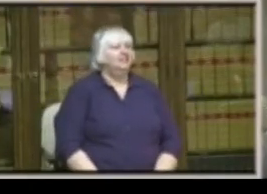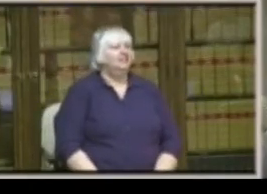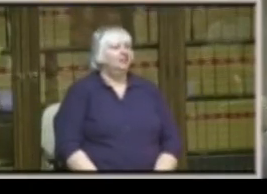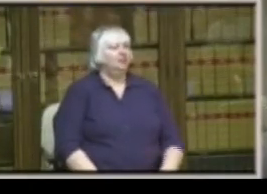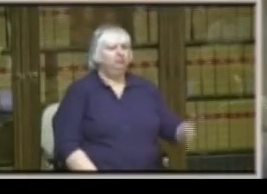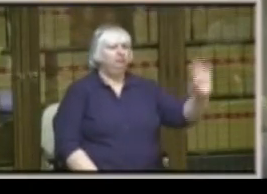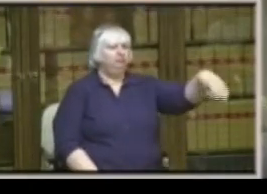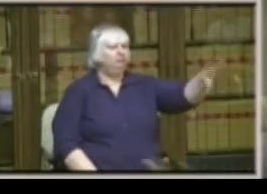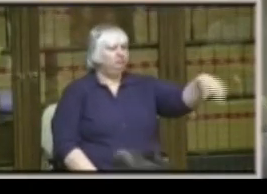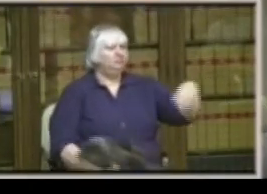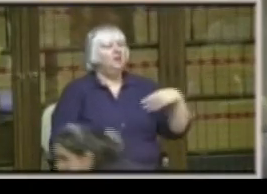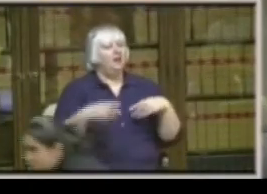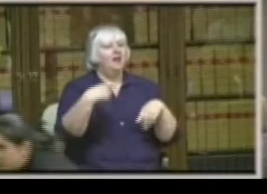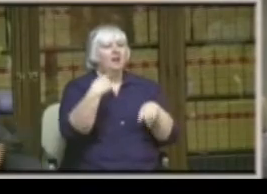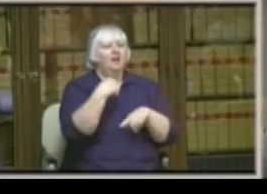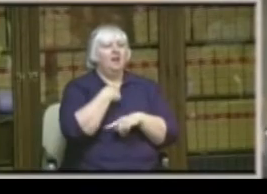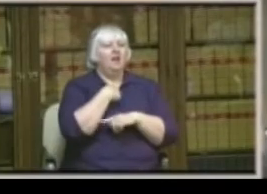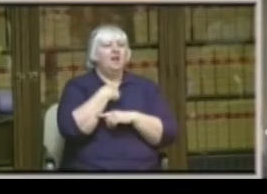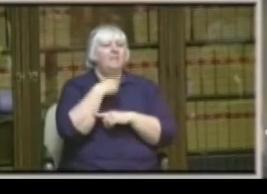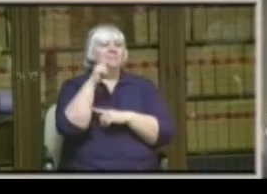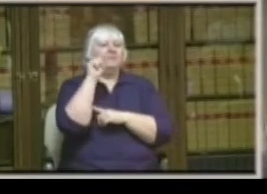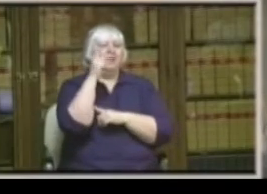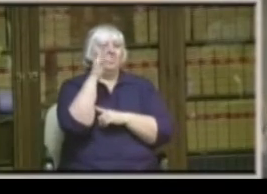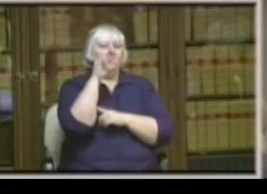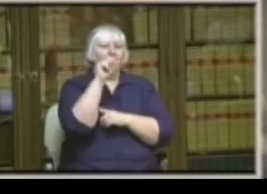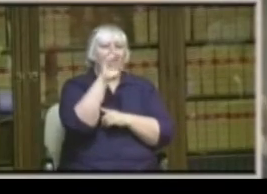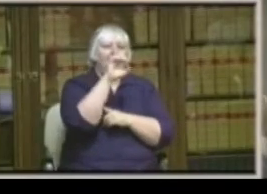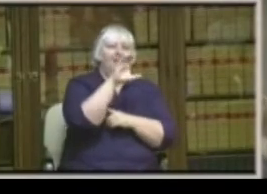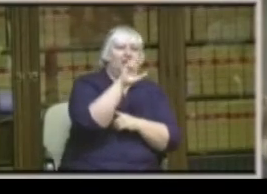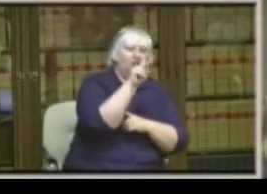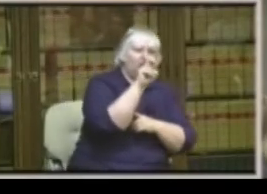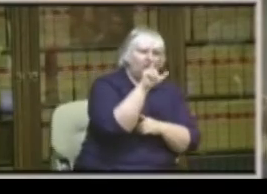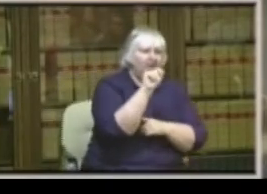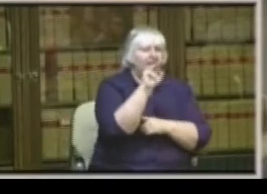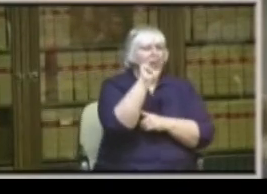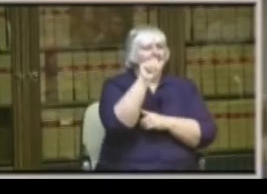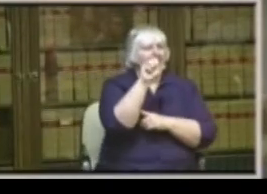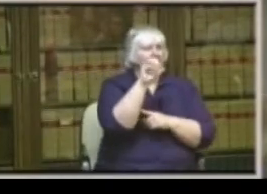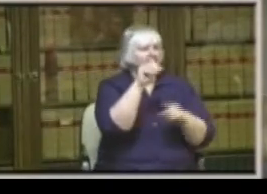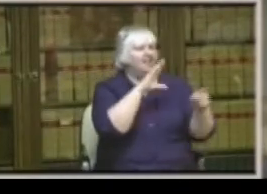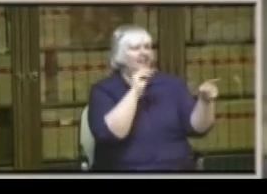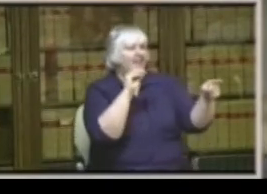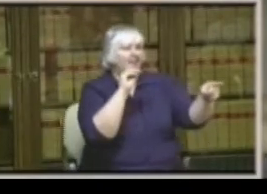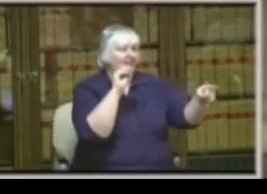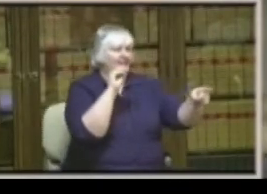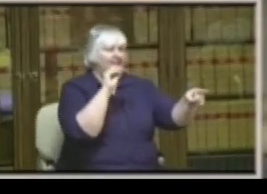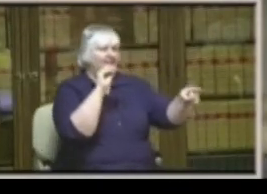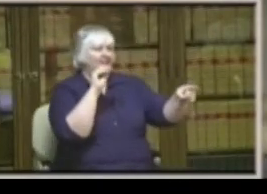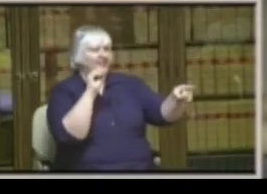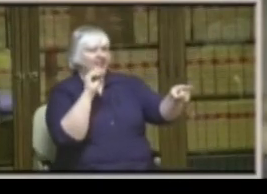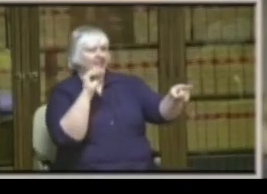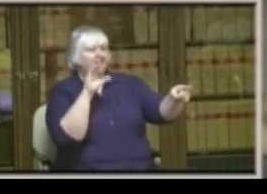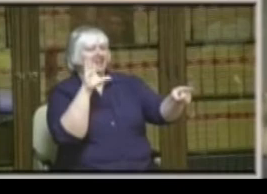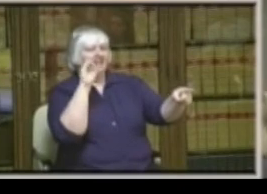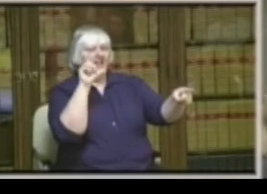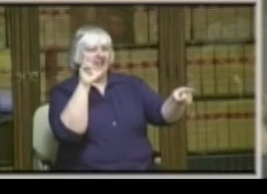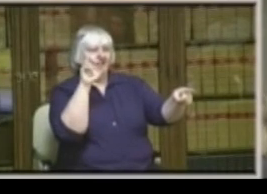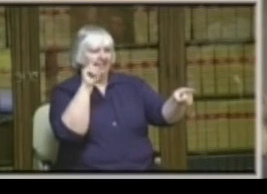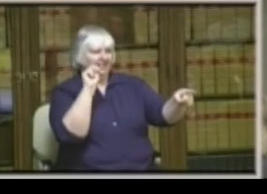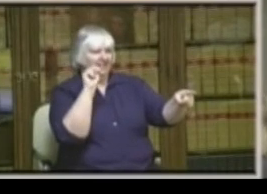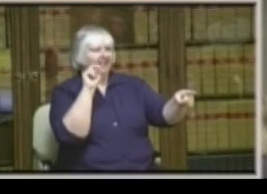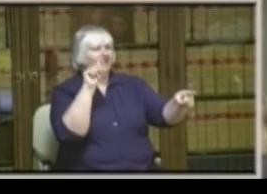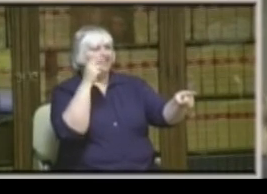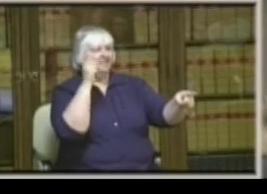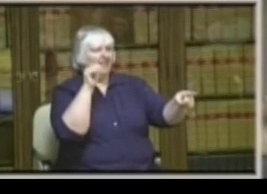Hi, I'm Catherine Eckert-Mason, and I'm going to let Colleen introduce herself. I'm